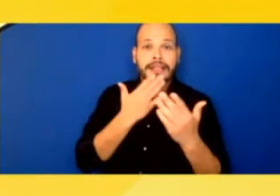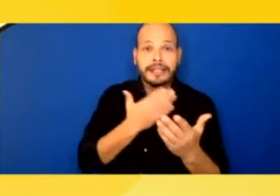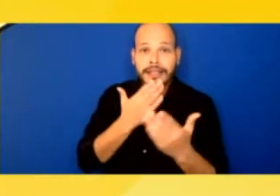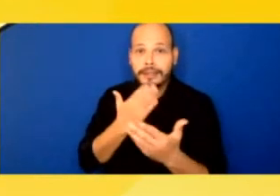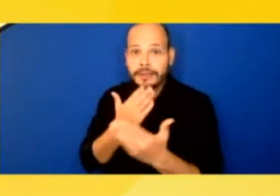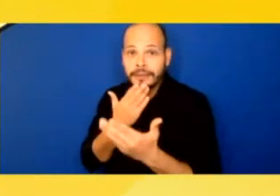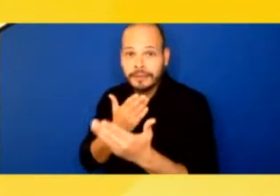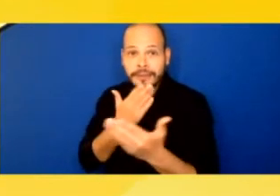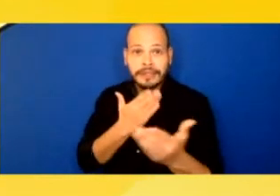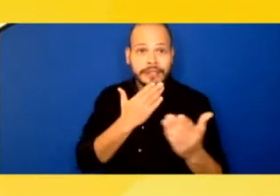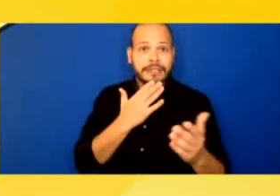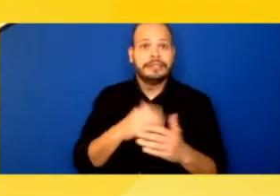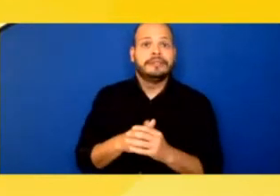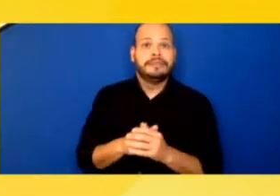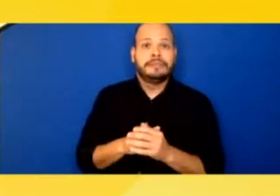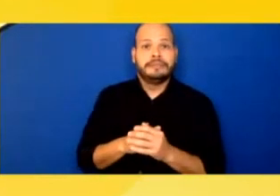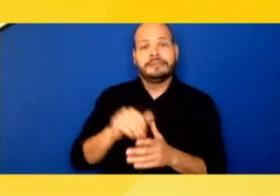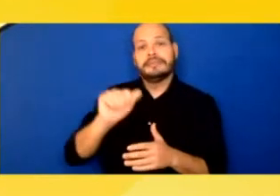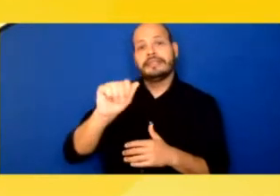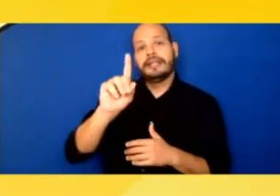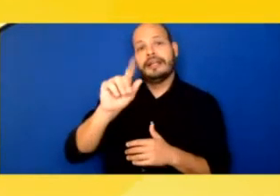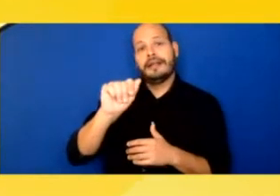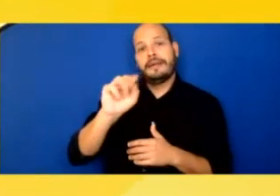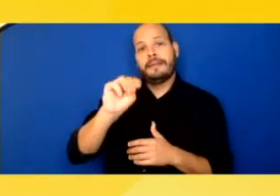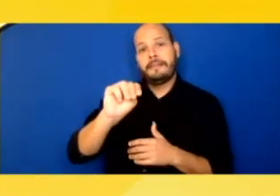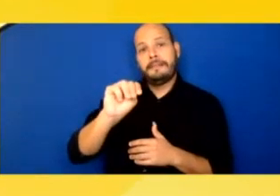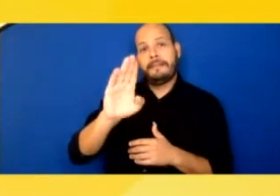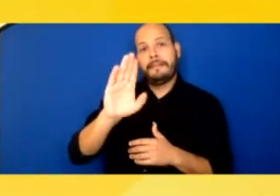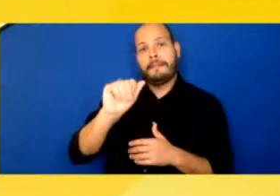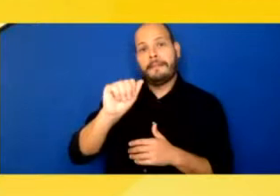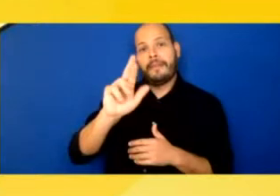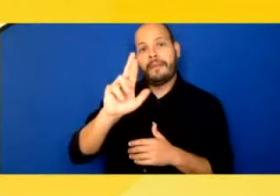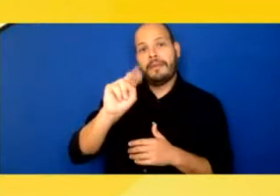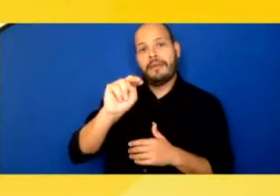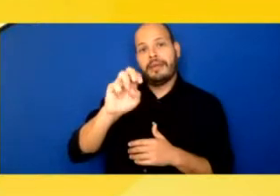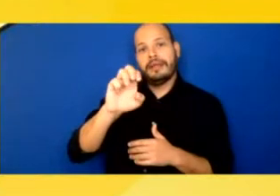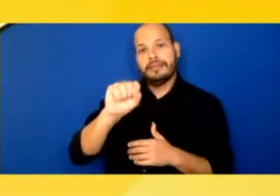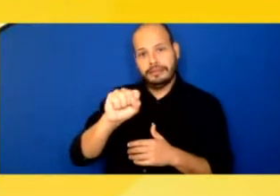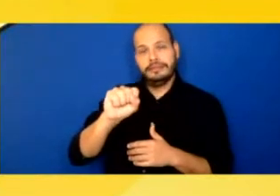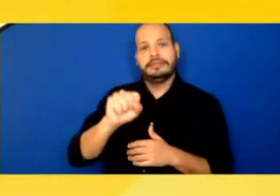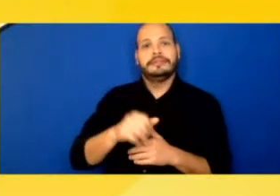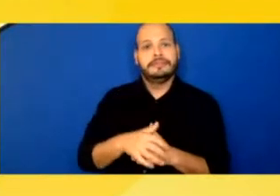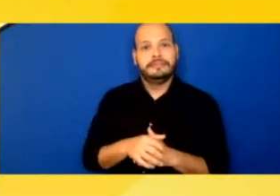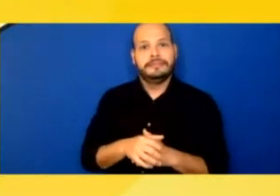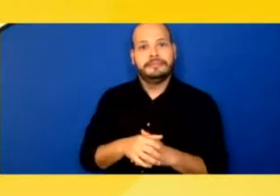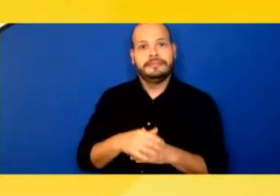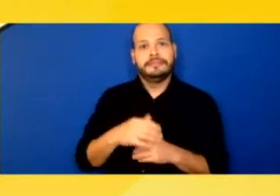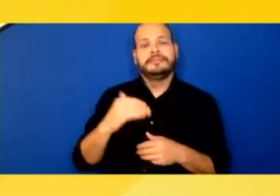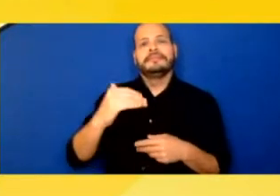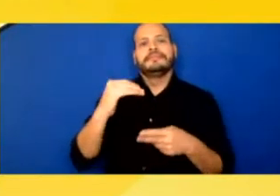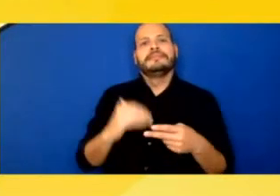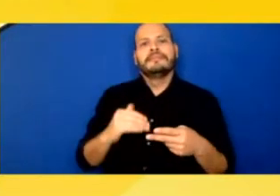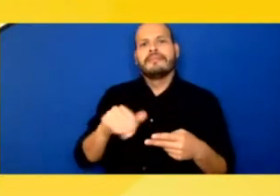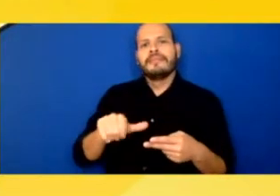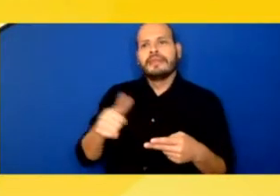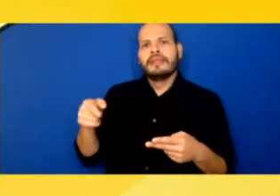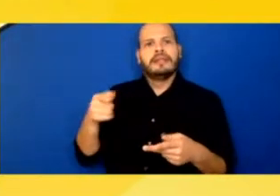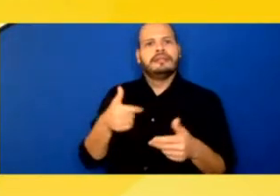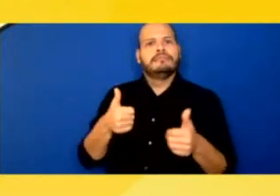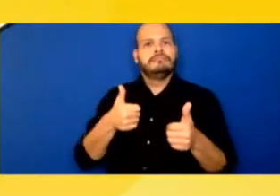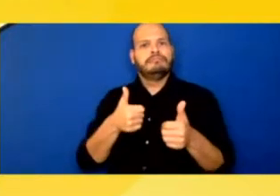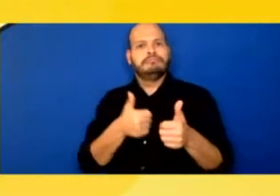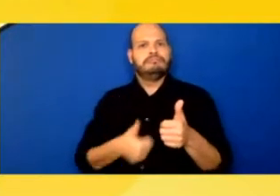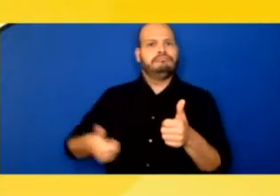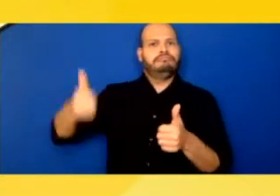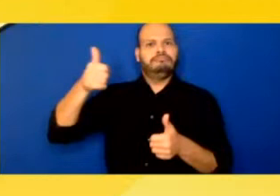Rob Stevens, our national political director, Fred Azzicardi, and all who've been involved, our team involved